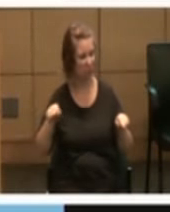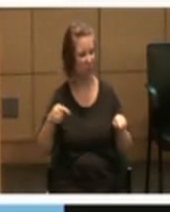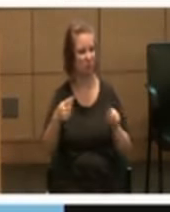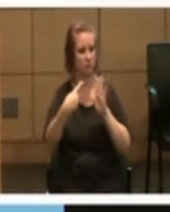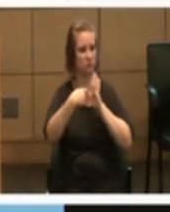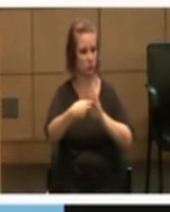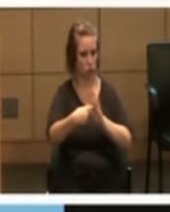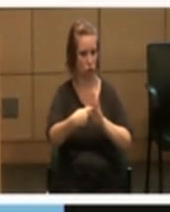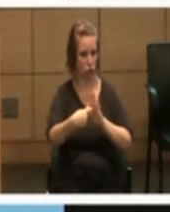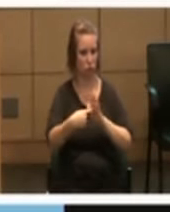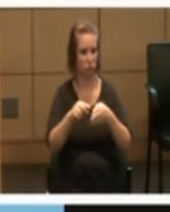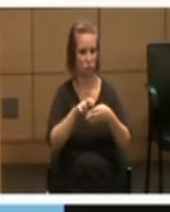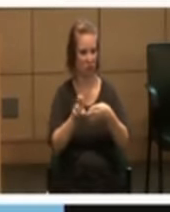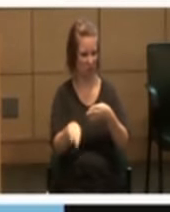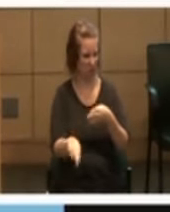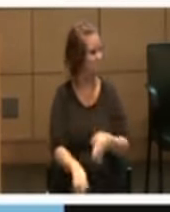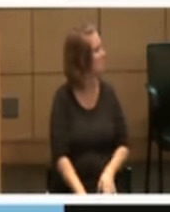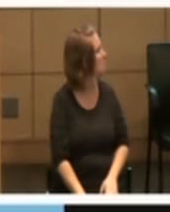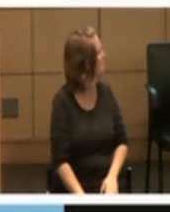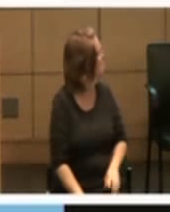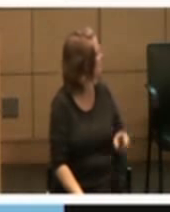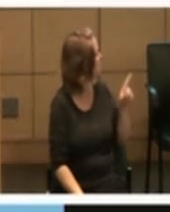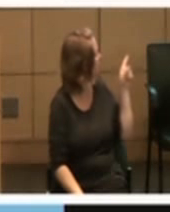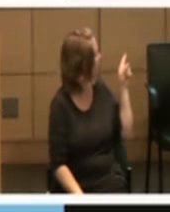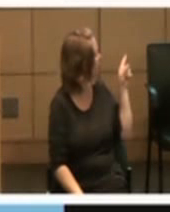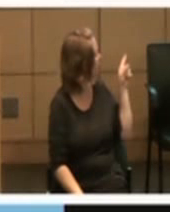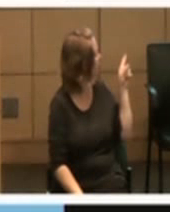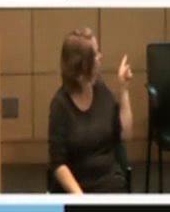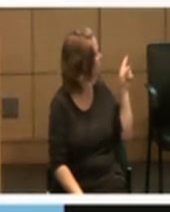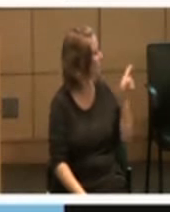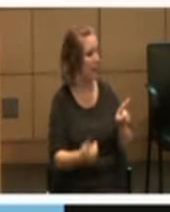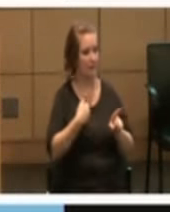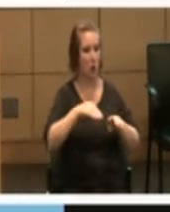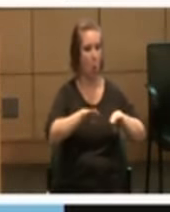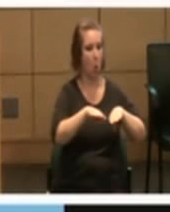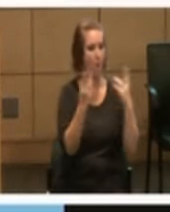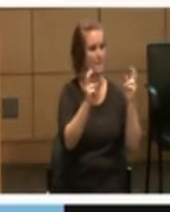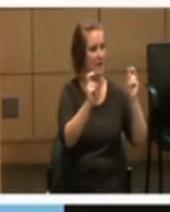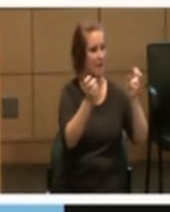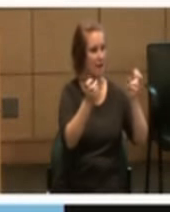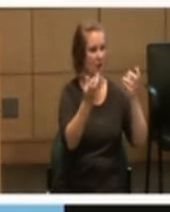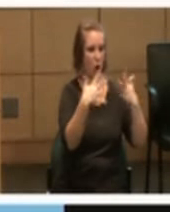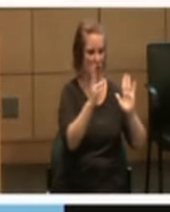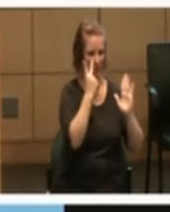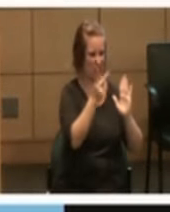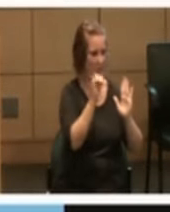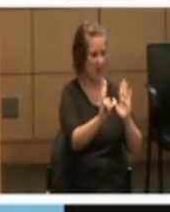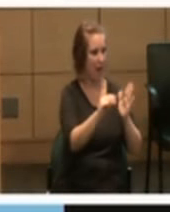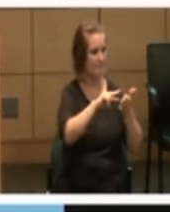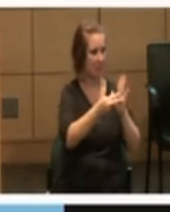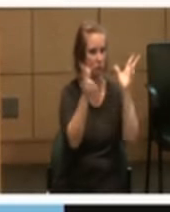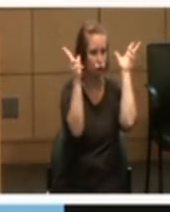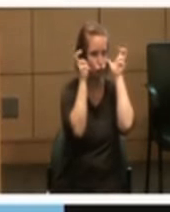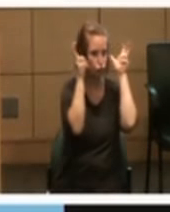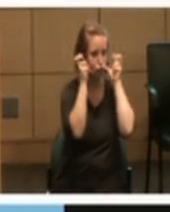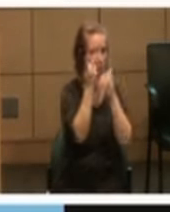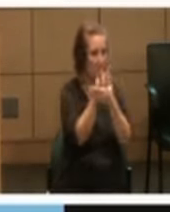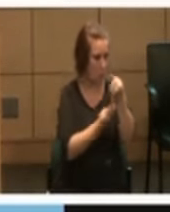same results again. Here we've got our open condition. So you've already seen these results. And this is these are the results